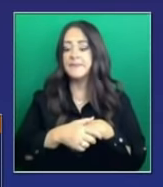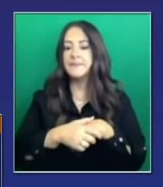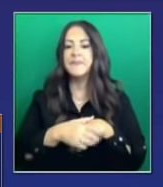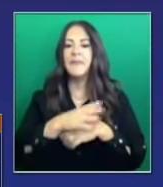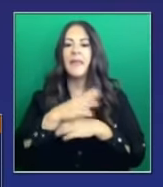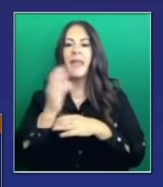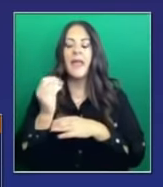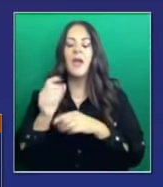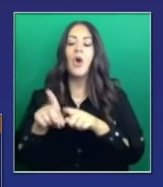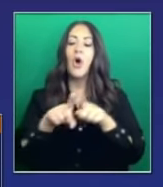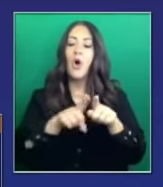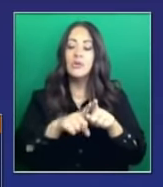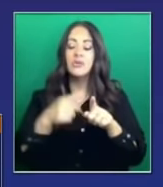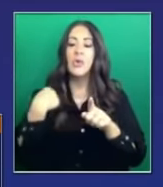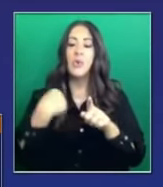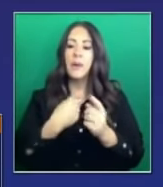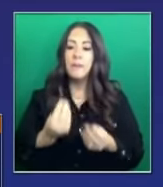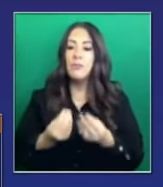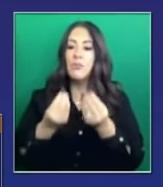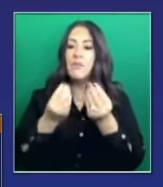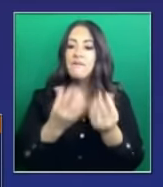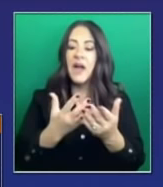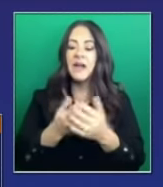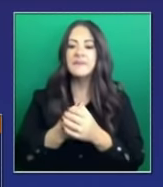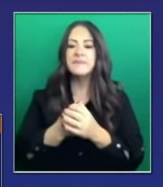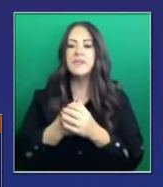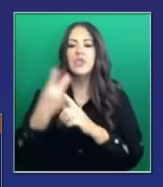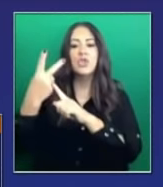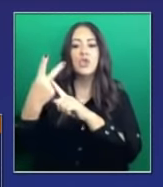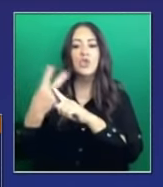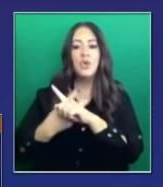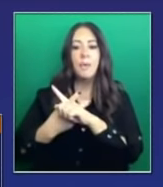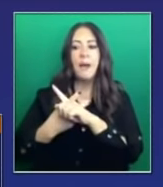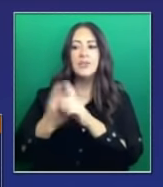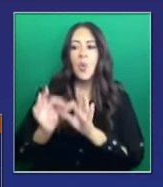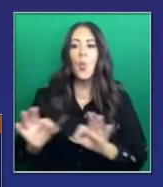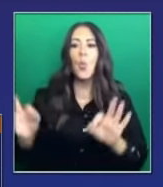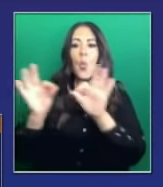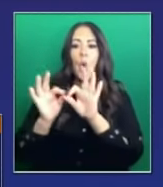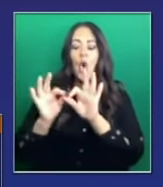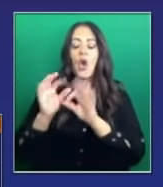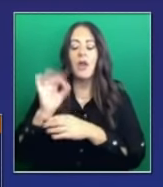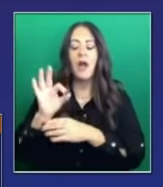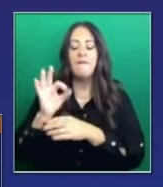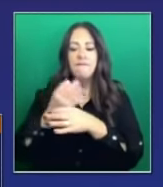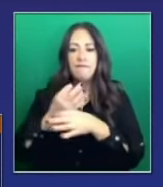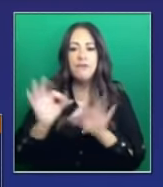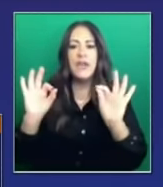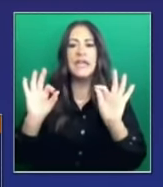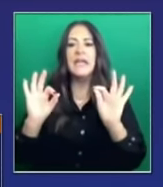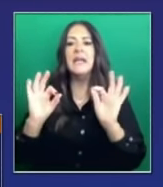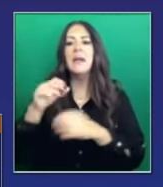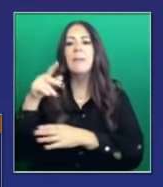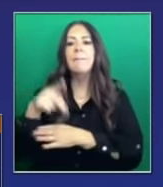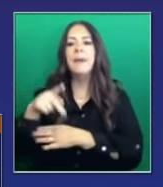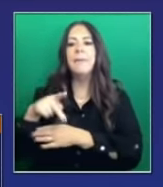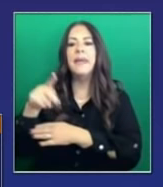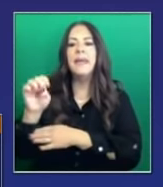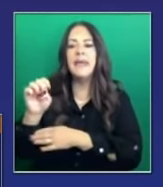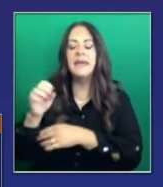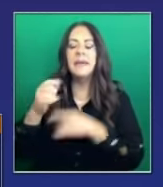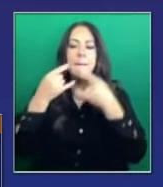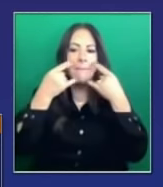reminder, we provided 2 months of free PPE. We put it up early in the school year in